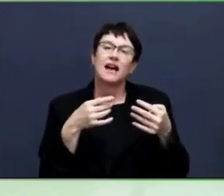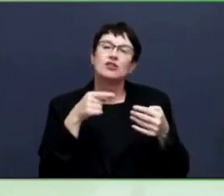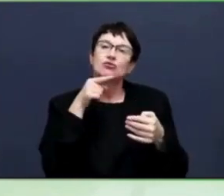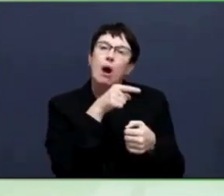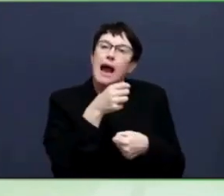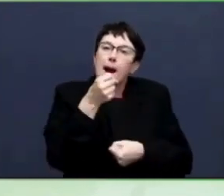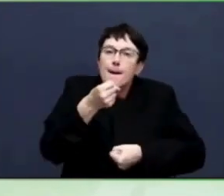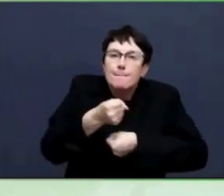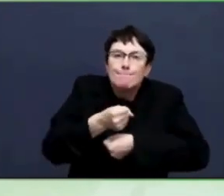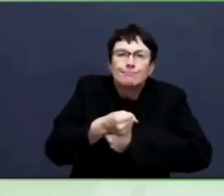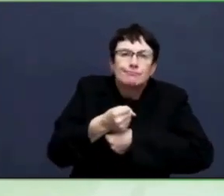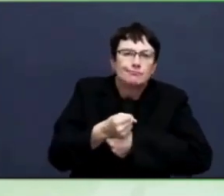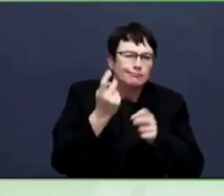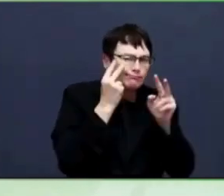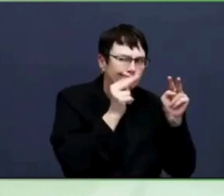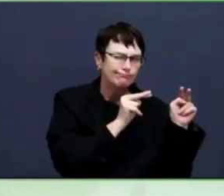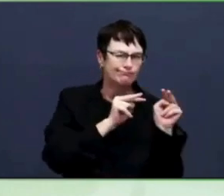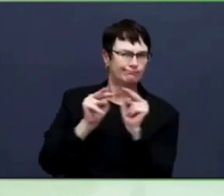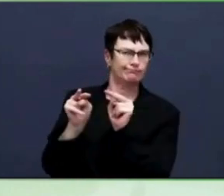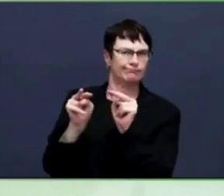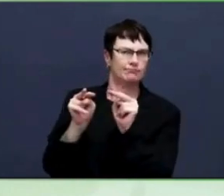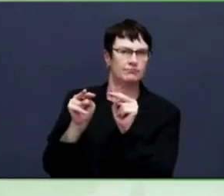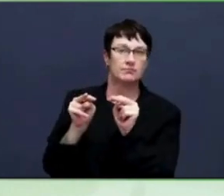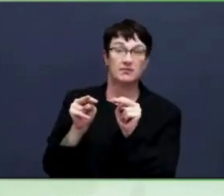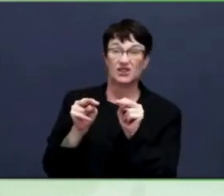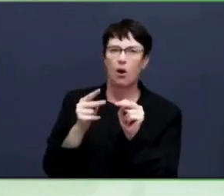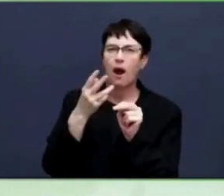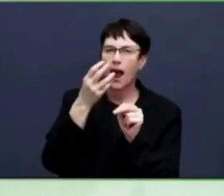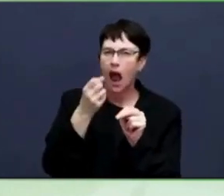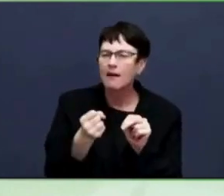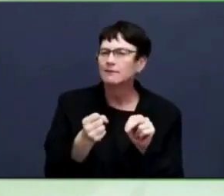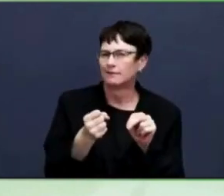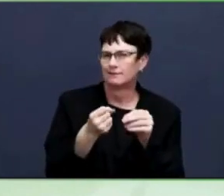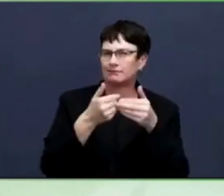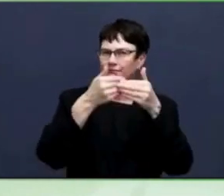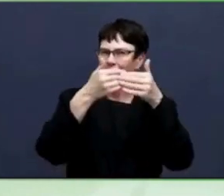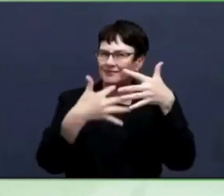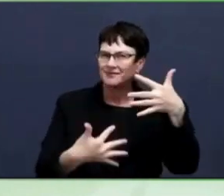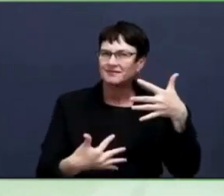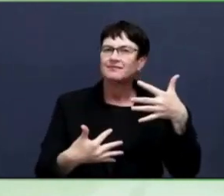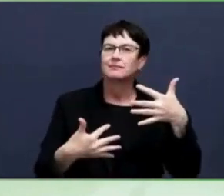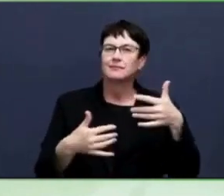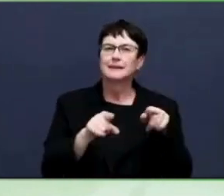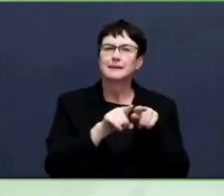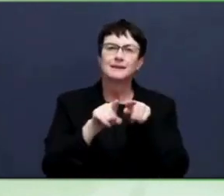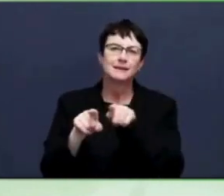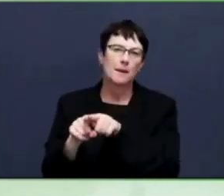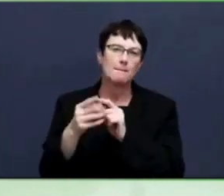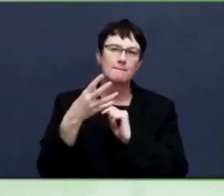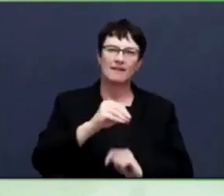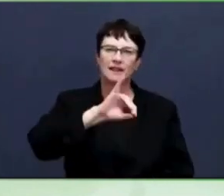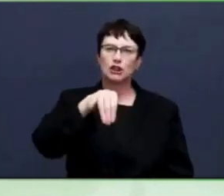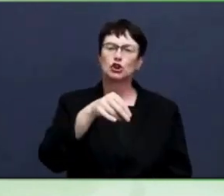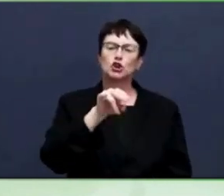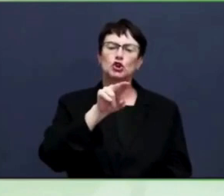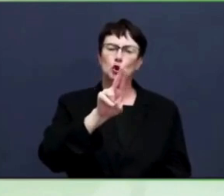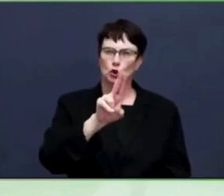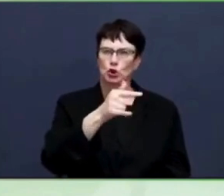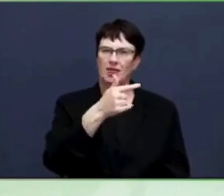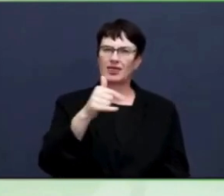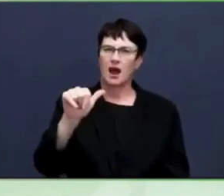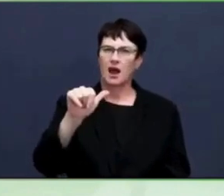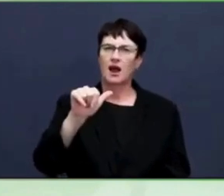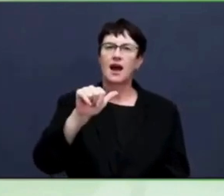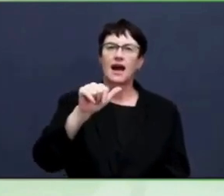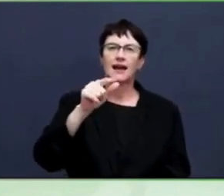oil science behind it. So there's a lovely tool now operating in Germany where they interview